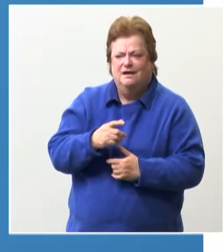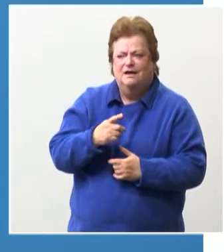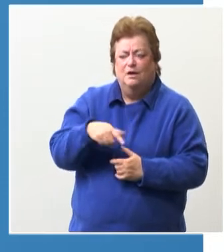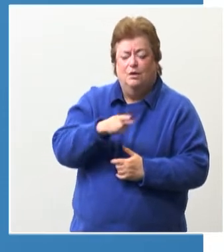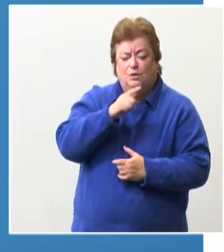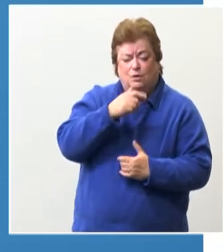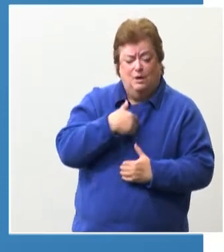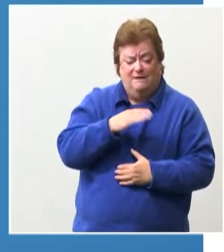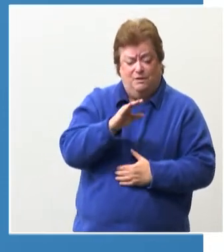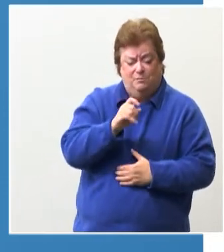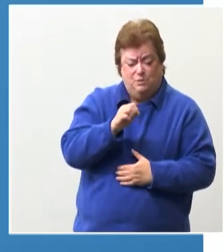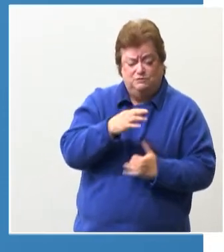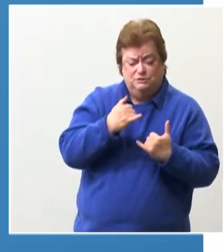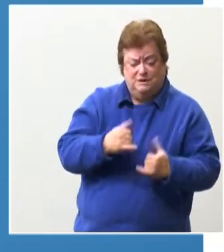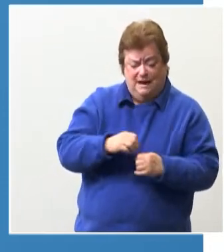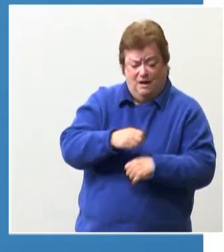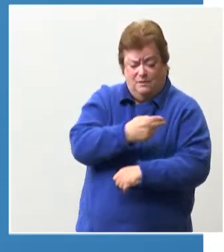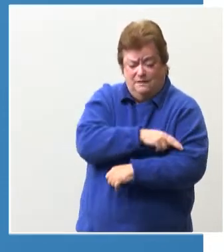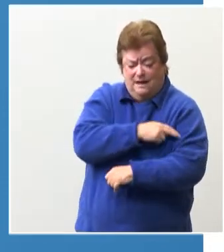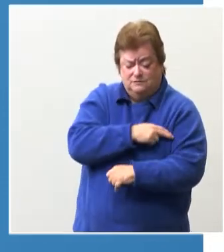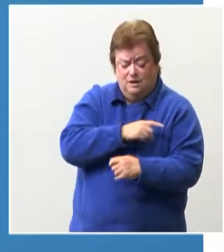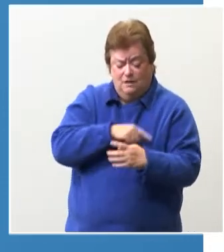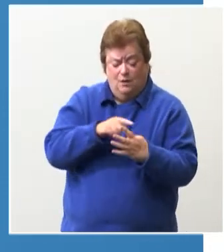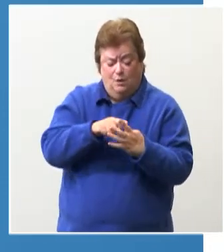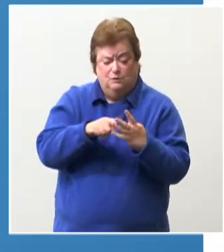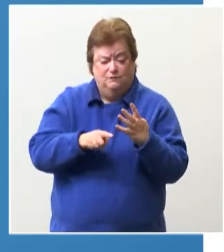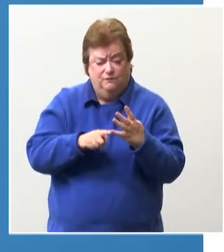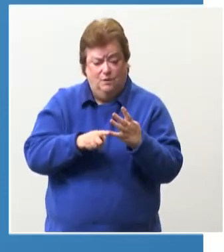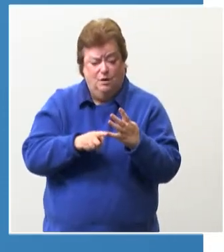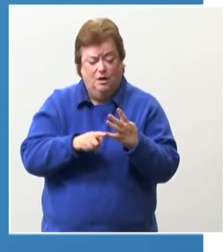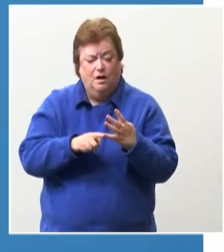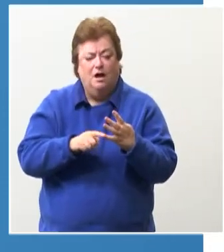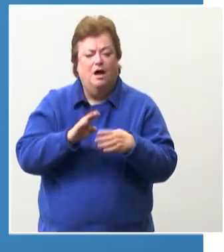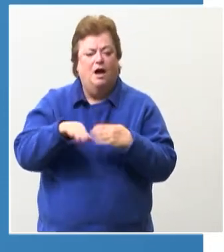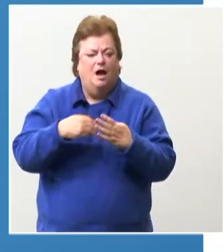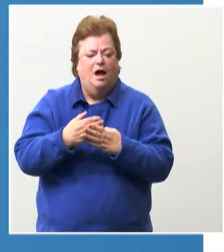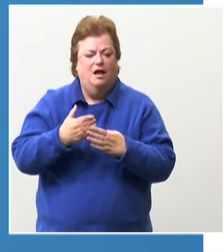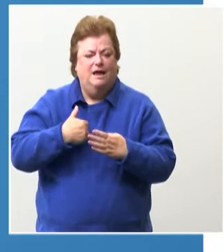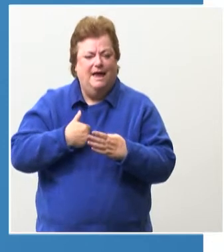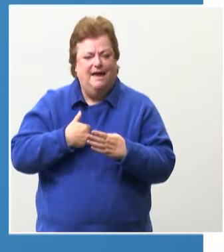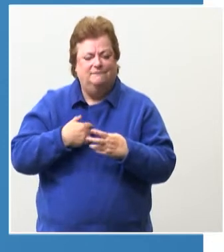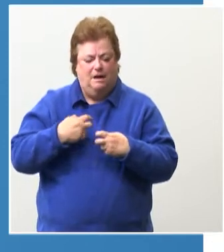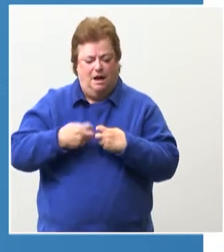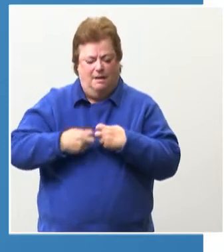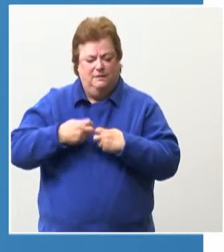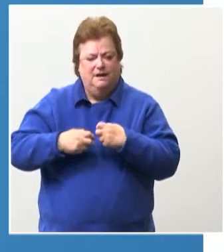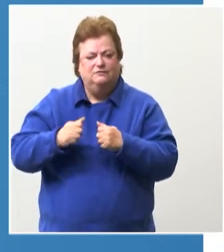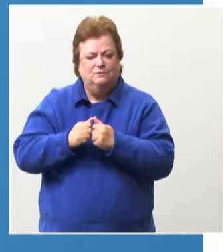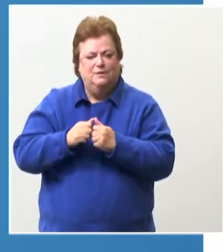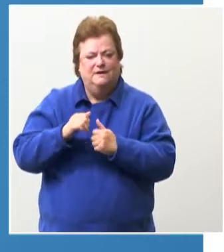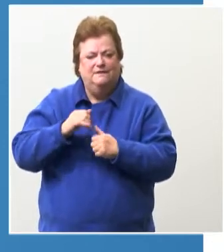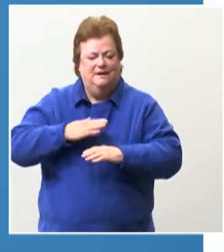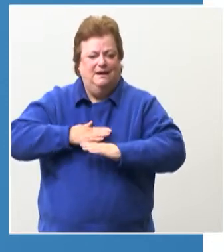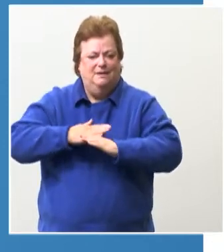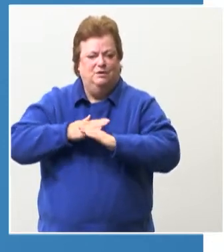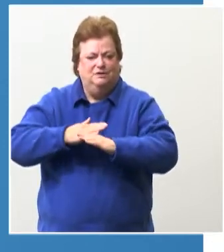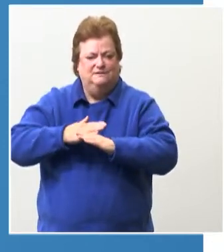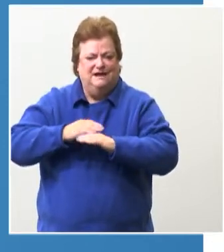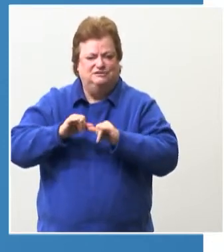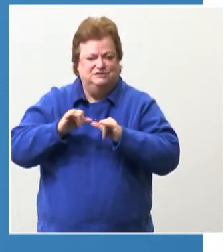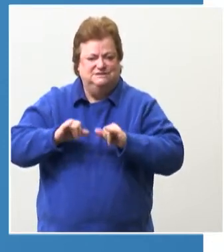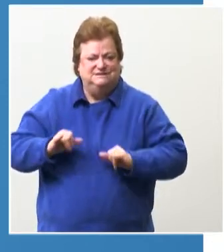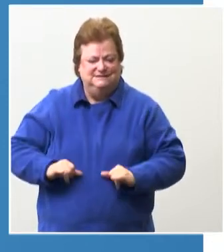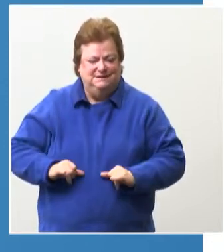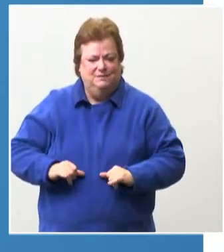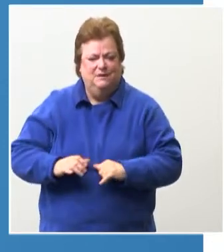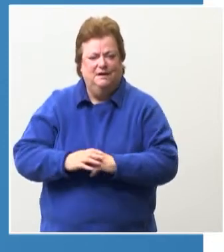a booster that are in our hospital, all 4 of those are immunocompromised individuals. And the message there is